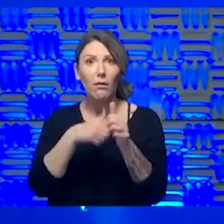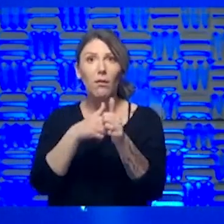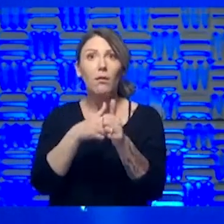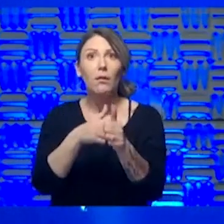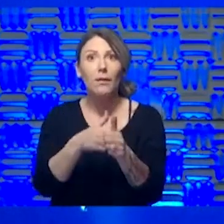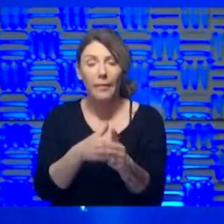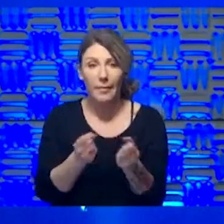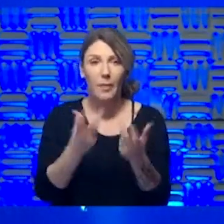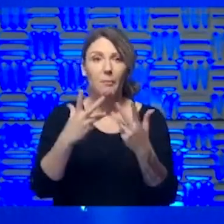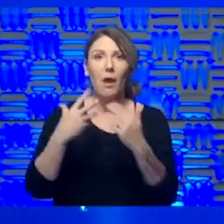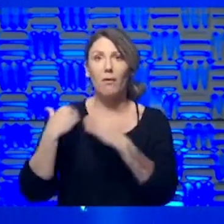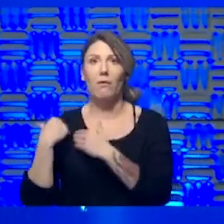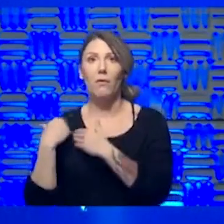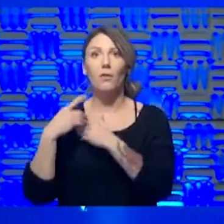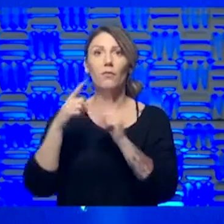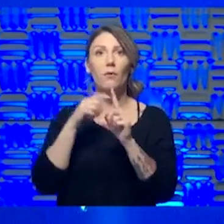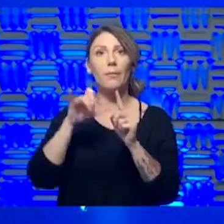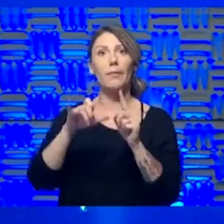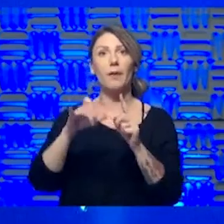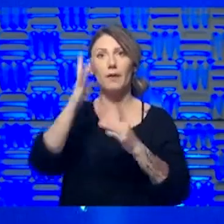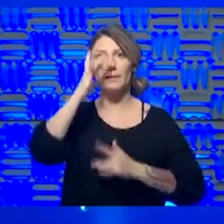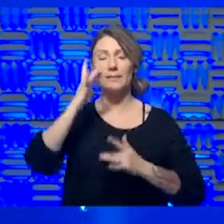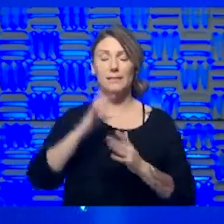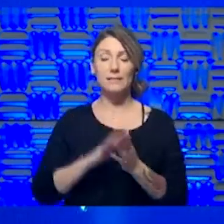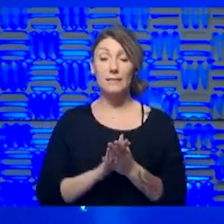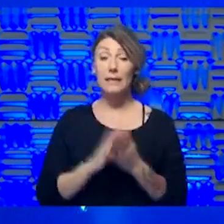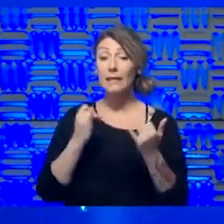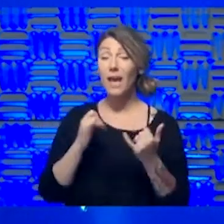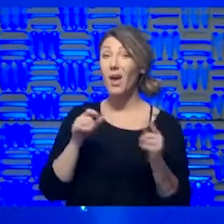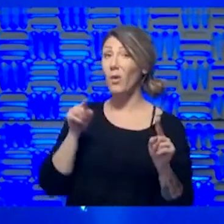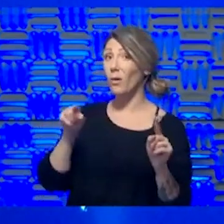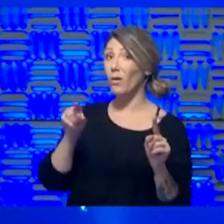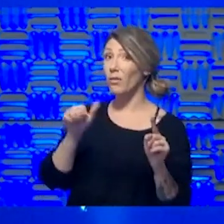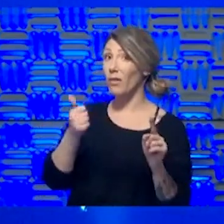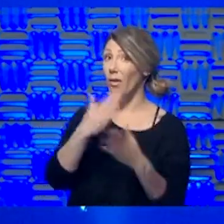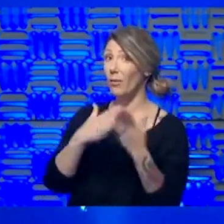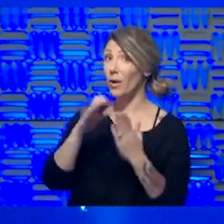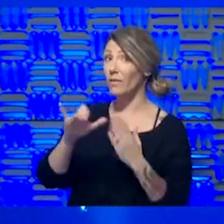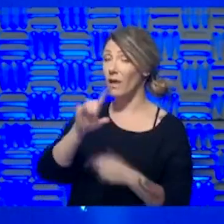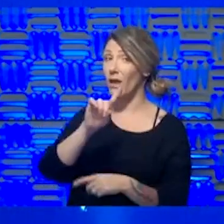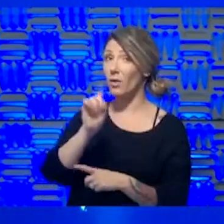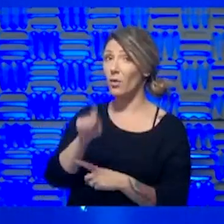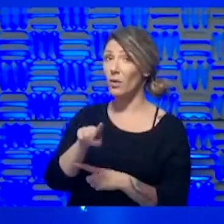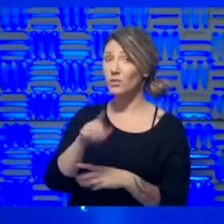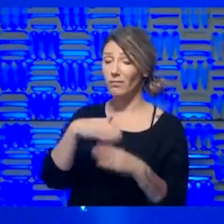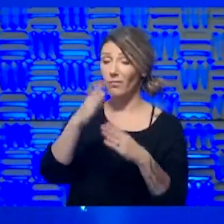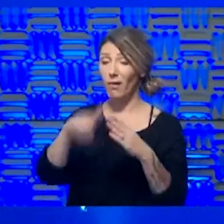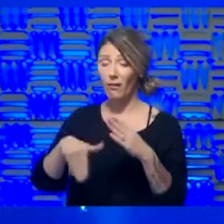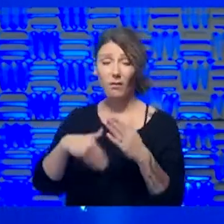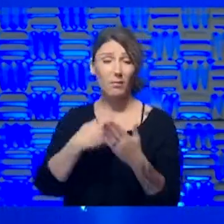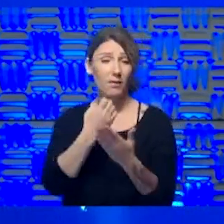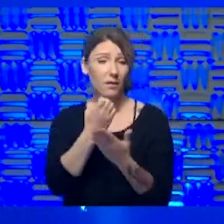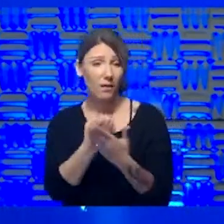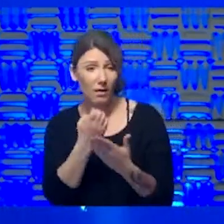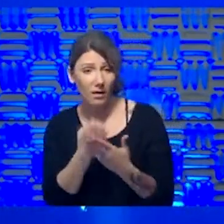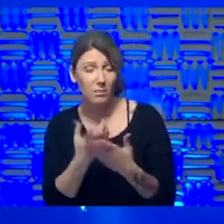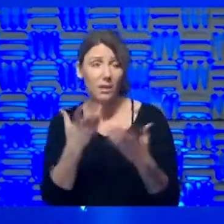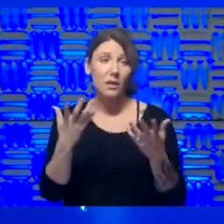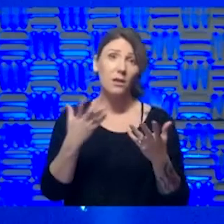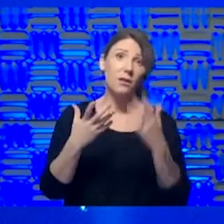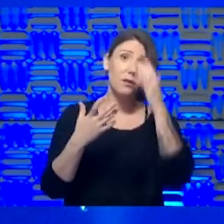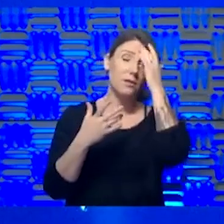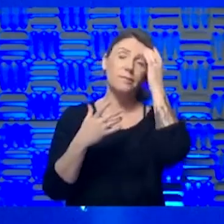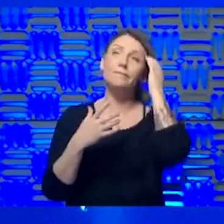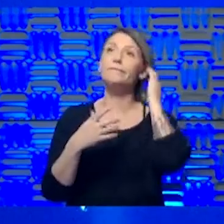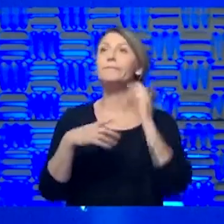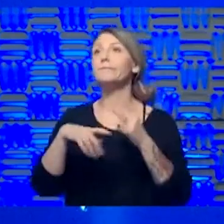disease. Now, I don't know how to answer the other part about the outcome of the economy and